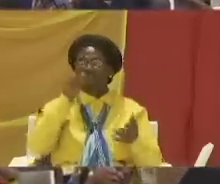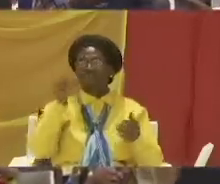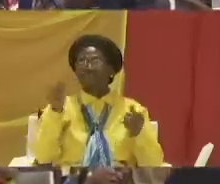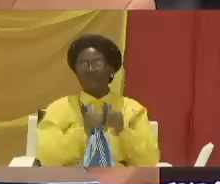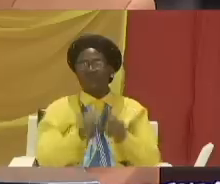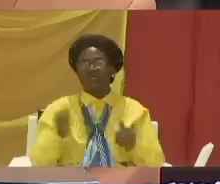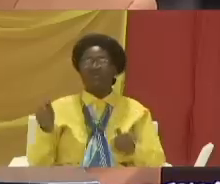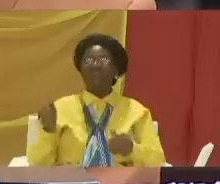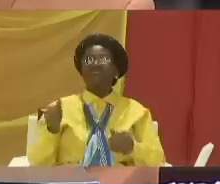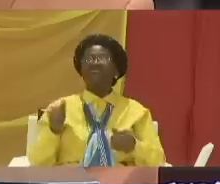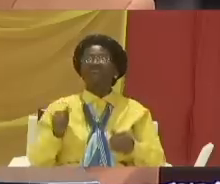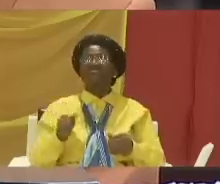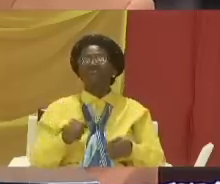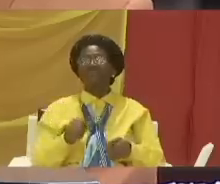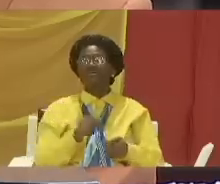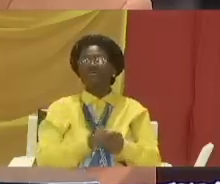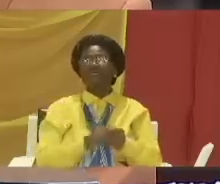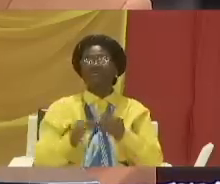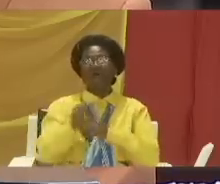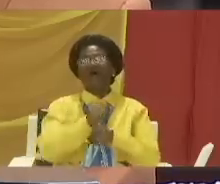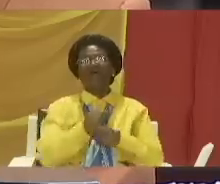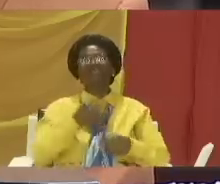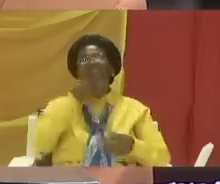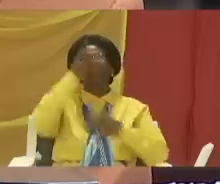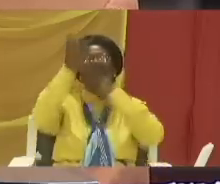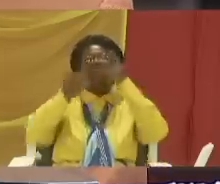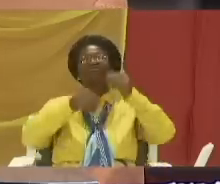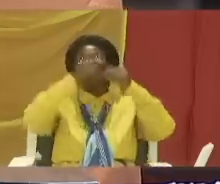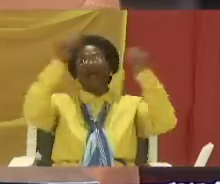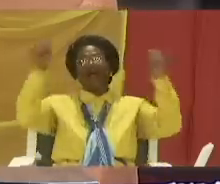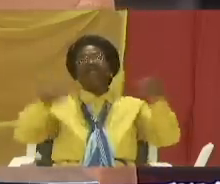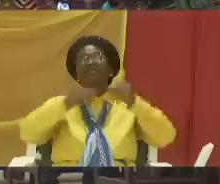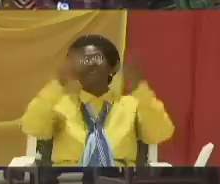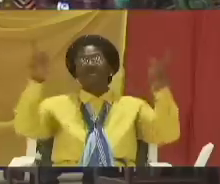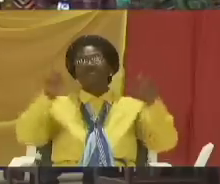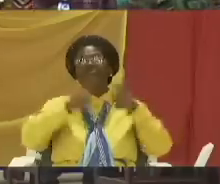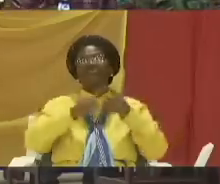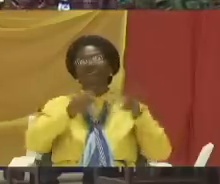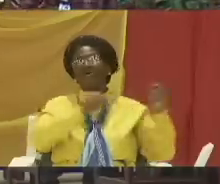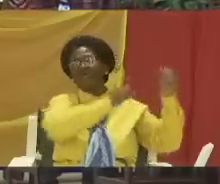Go ahead, shout hallelujah to the Almighty God.